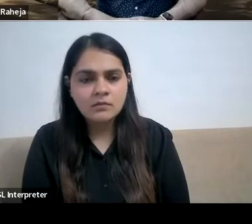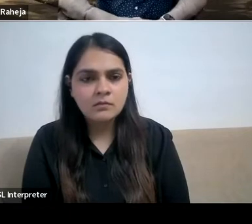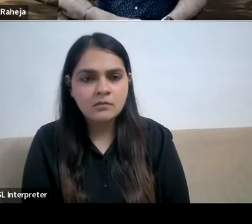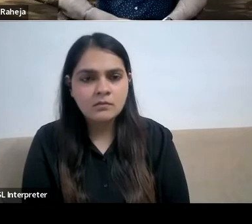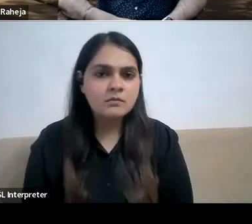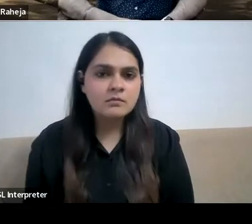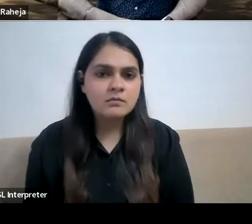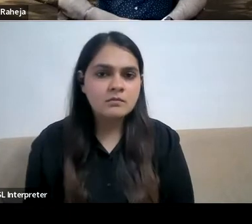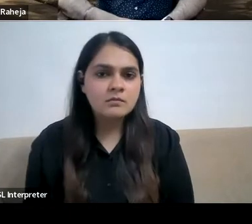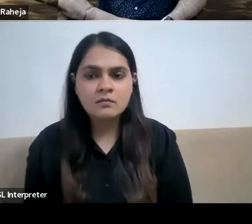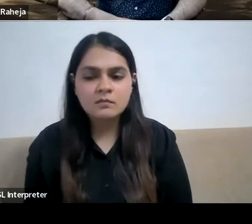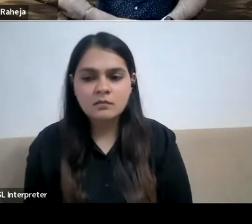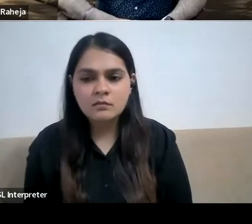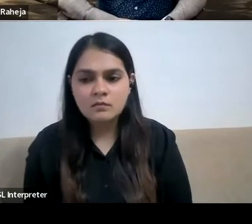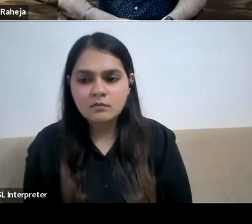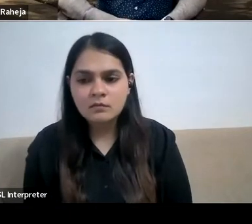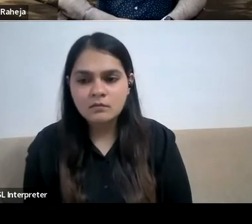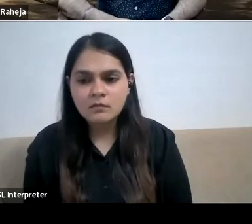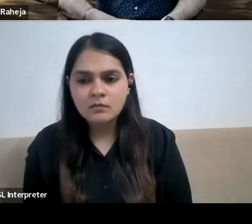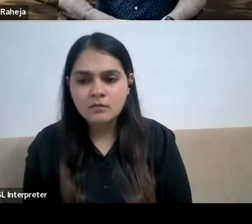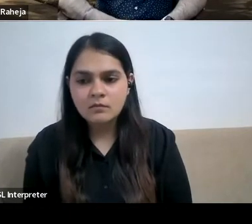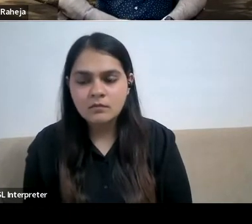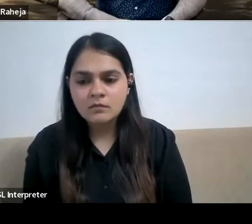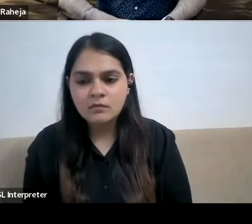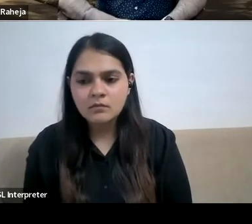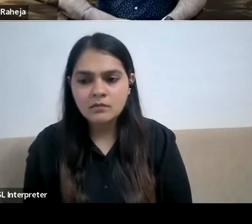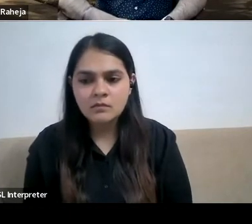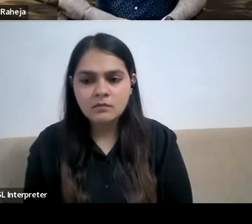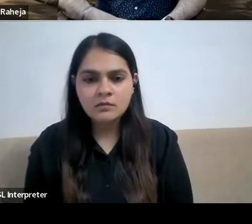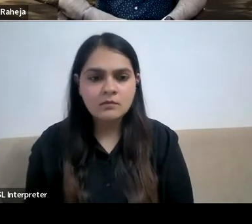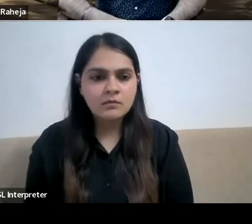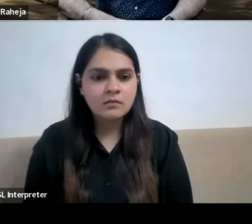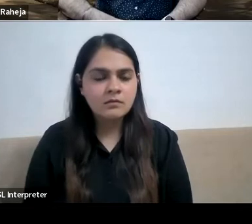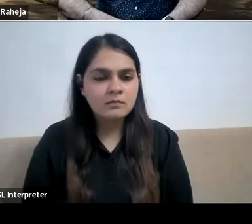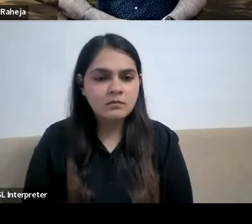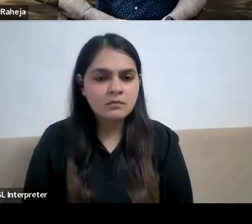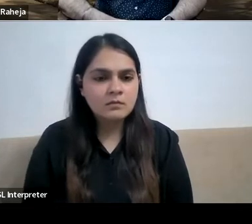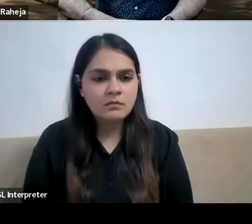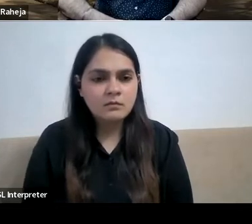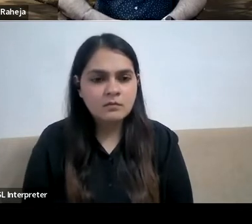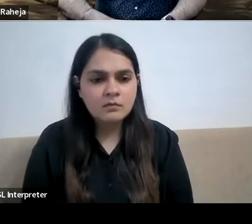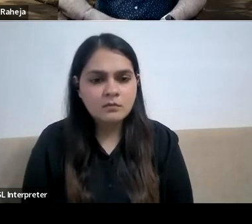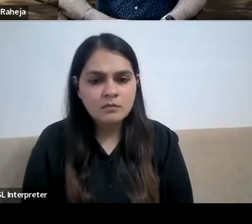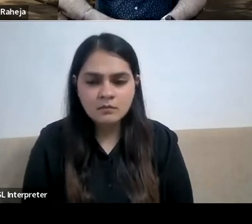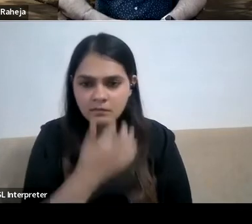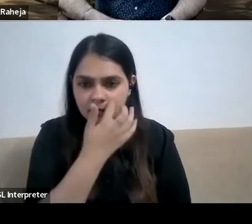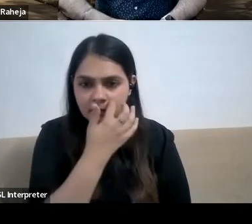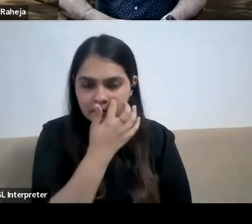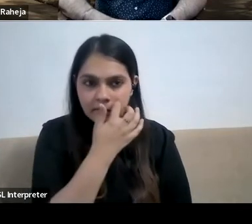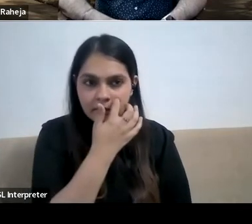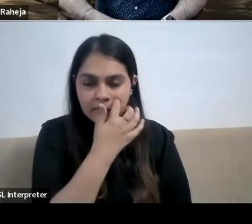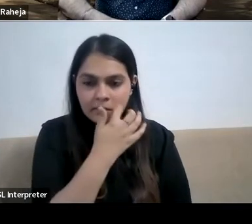other organizations who have. Oh, there's a blurred.